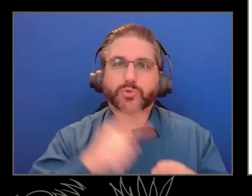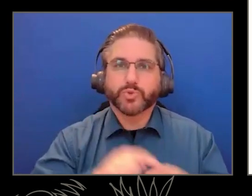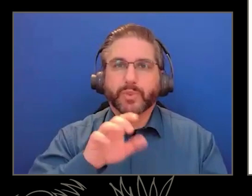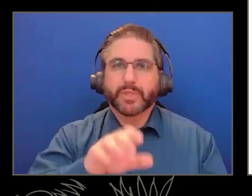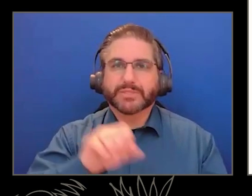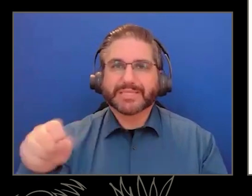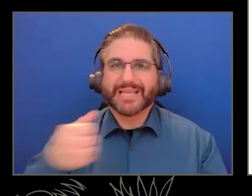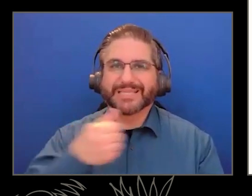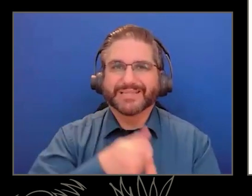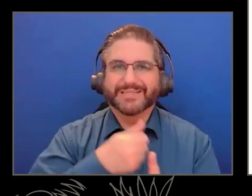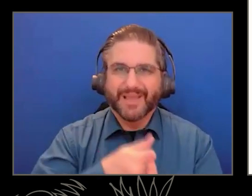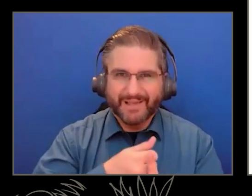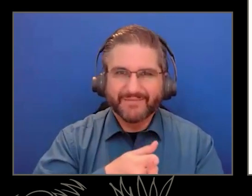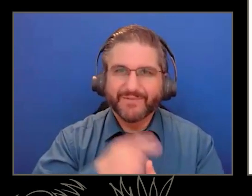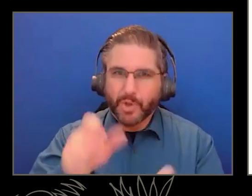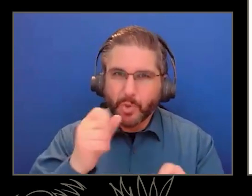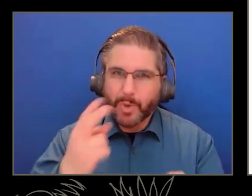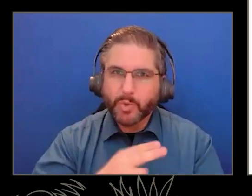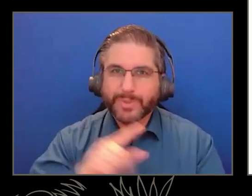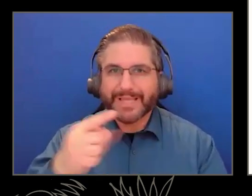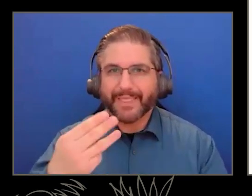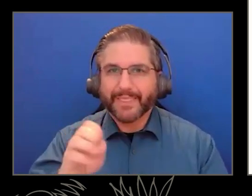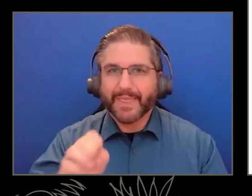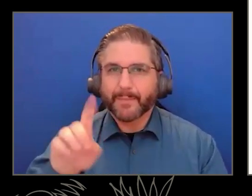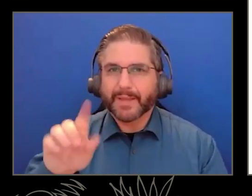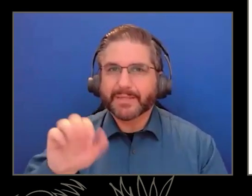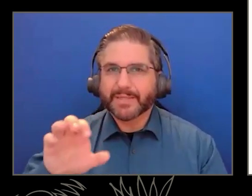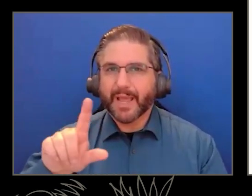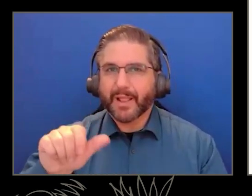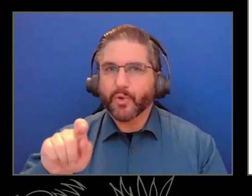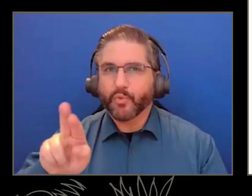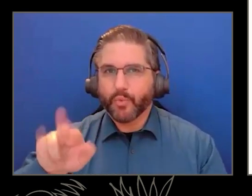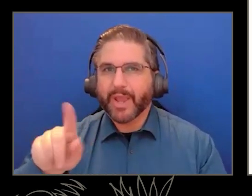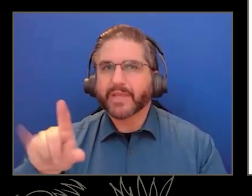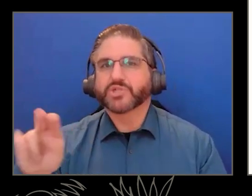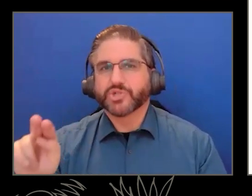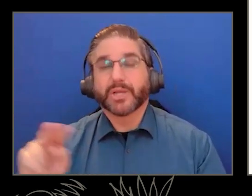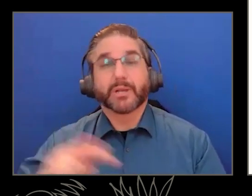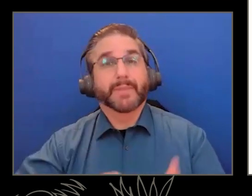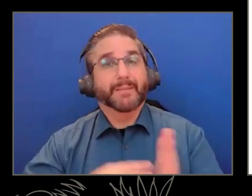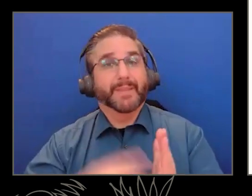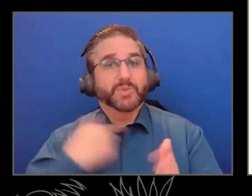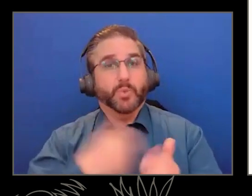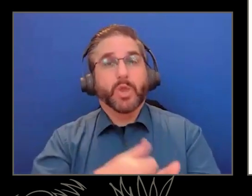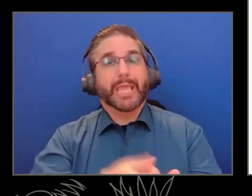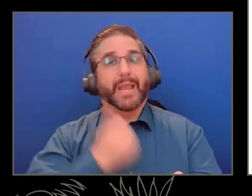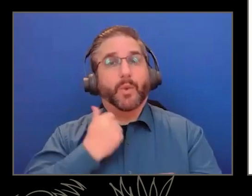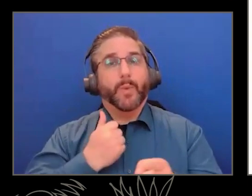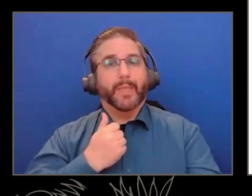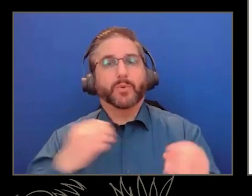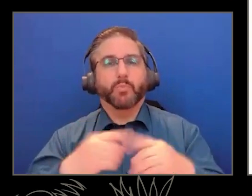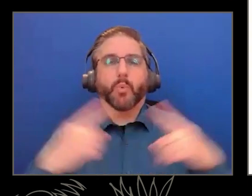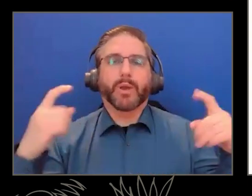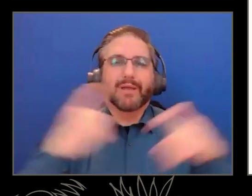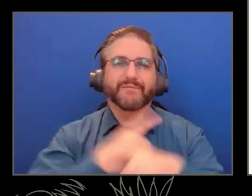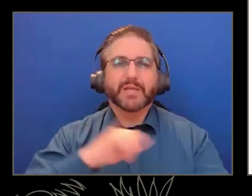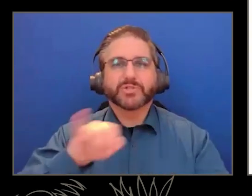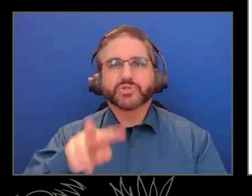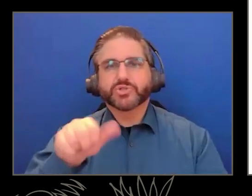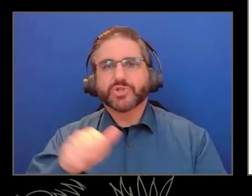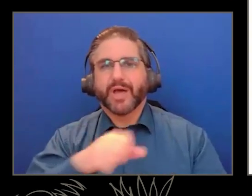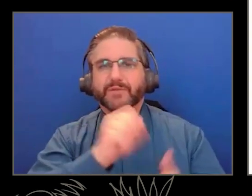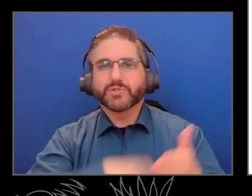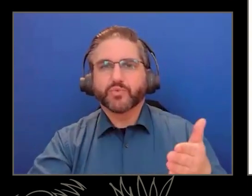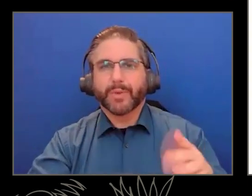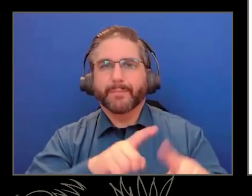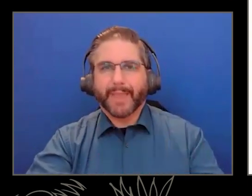itself because you can use the theme declaration, but it also means that we are getting away from more complex JavaScript-based setups